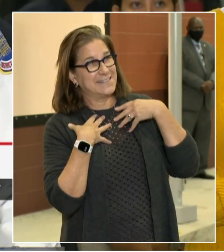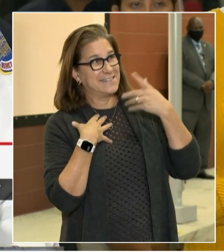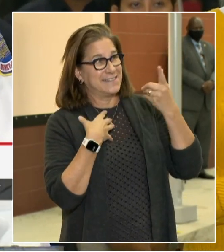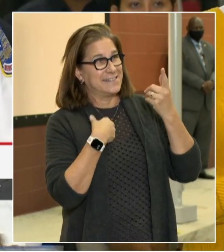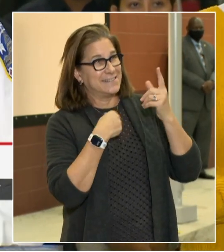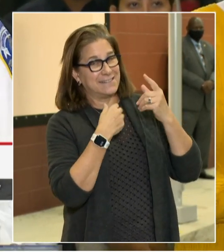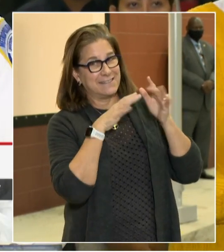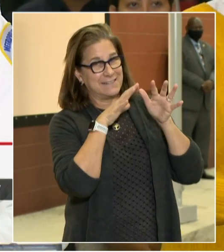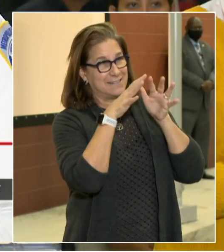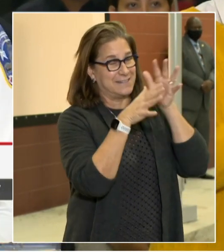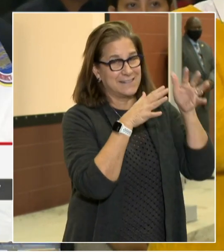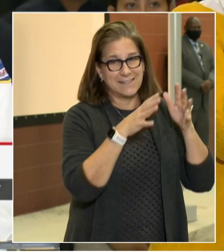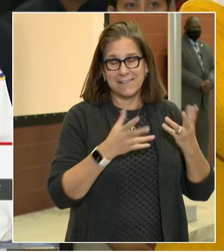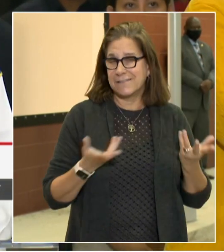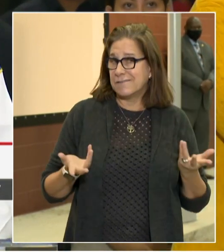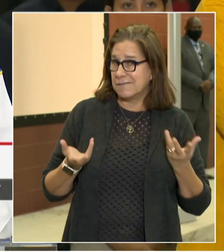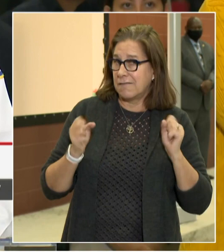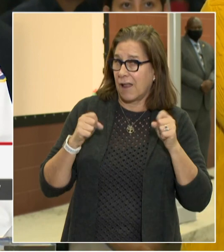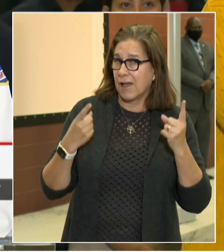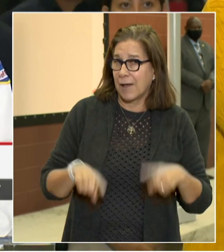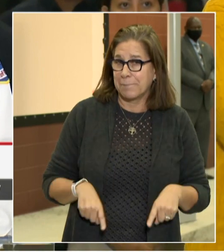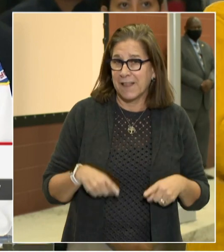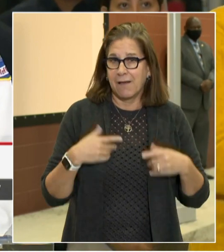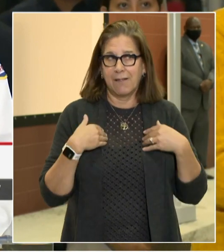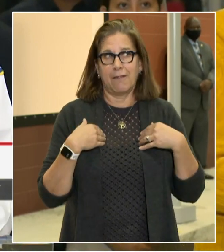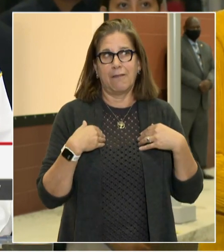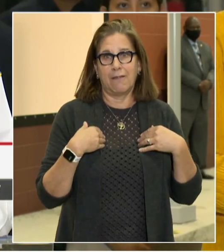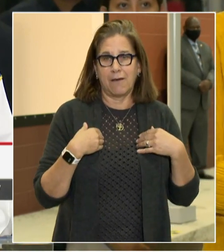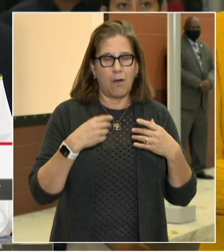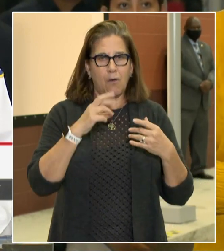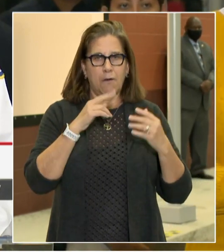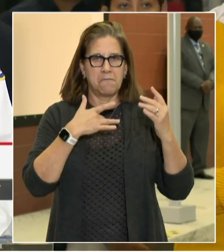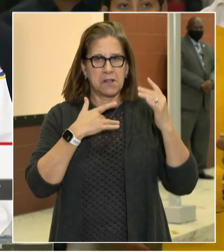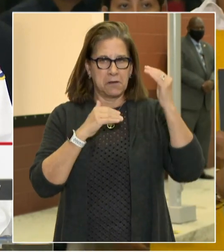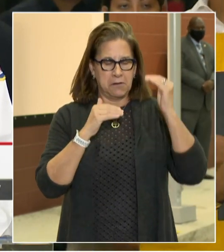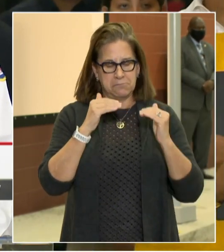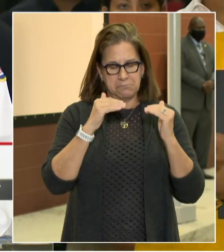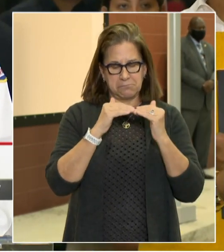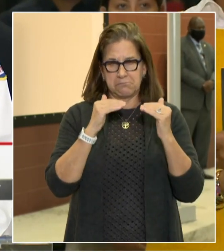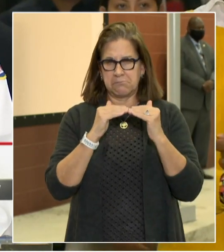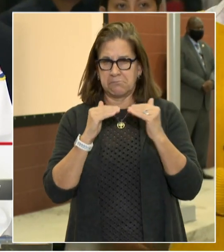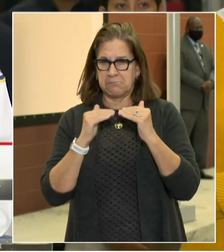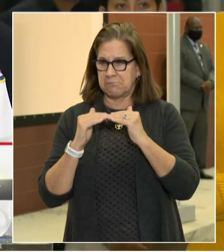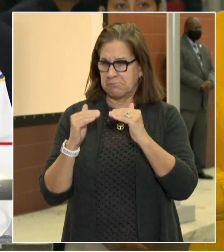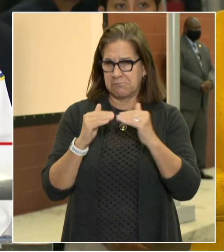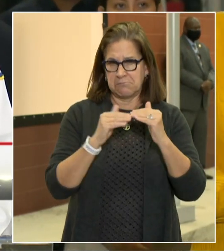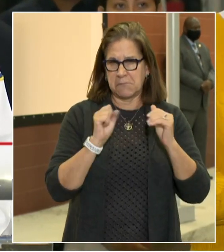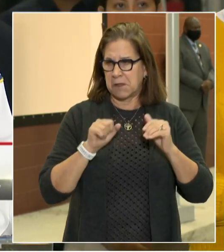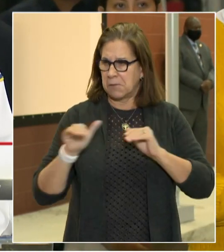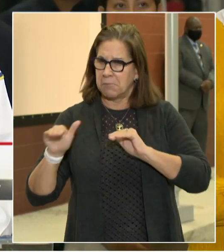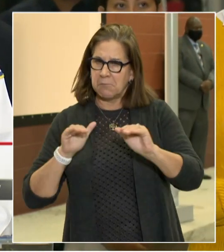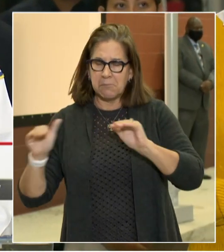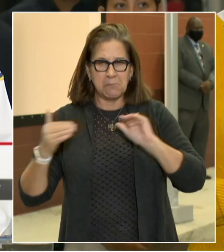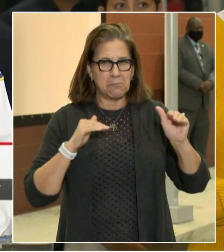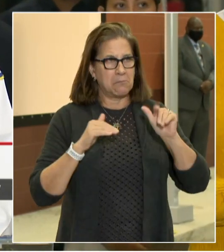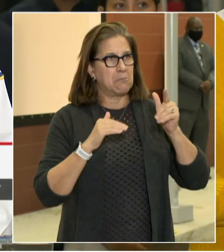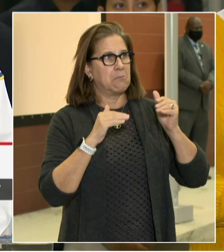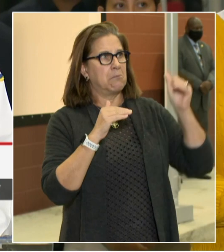or even if, they're the same rank, but maybe they're worried to say something, or the officer they're trying to correct